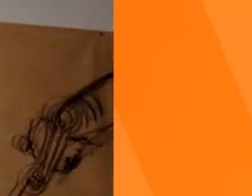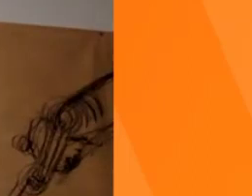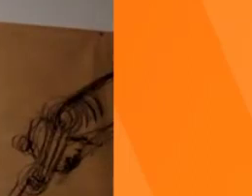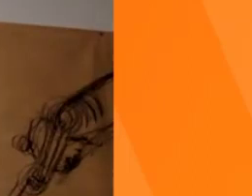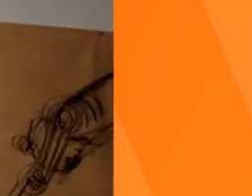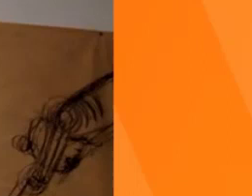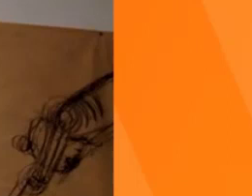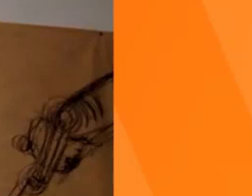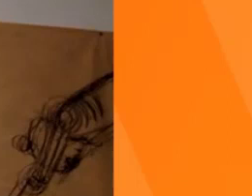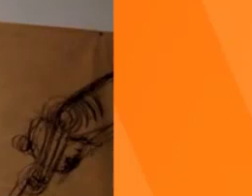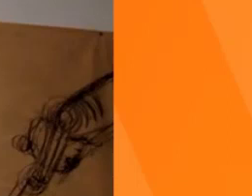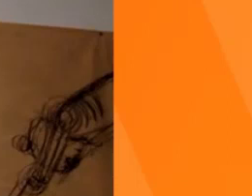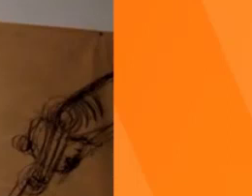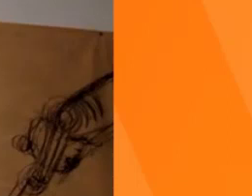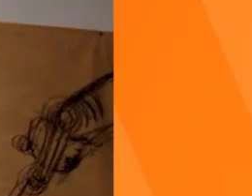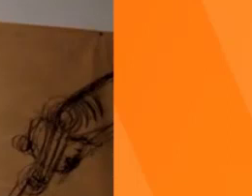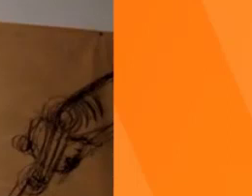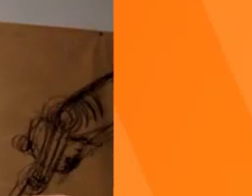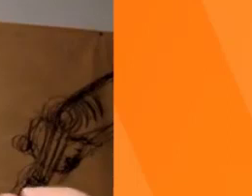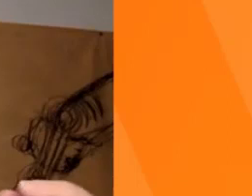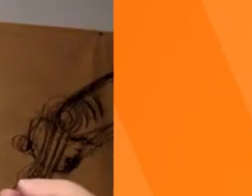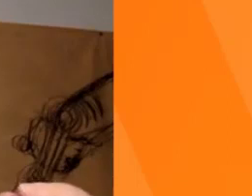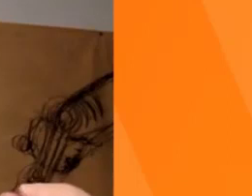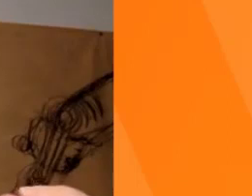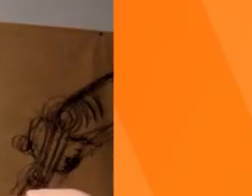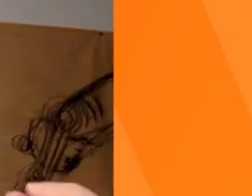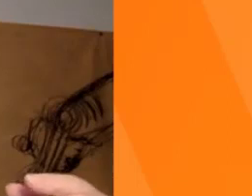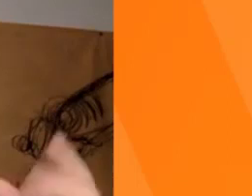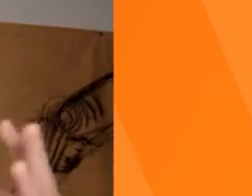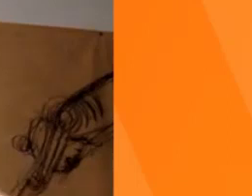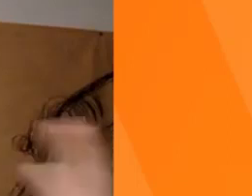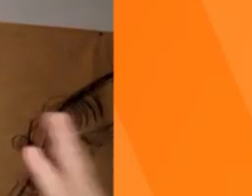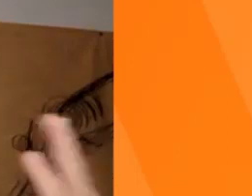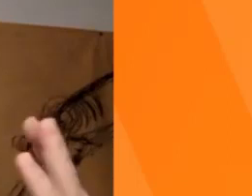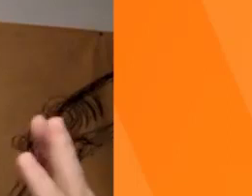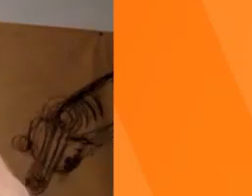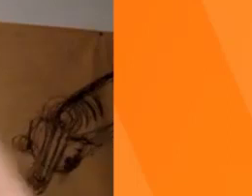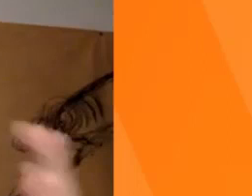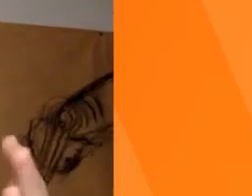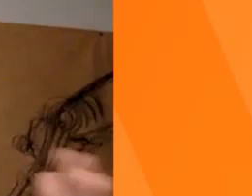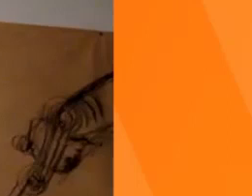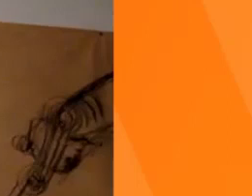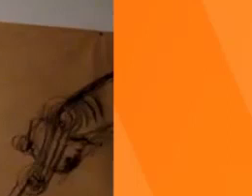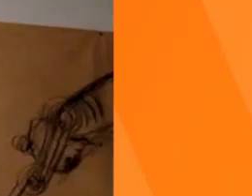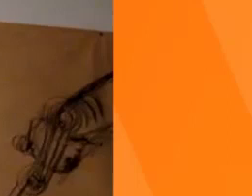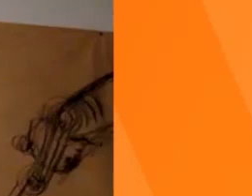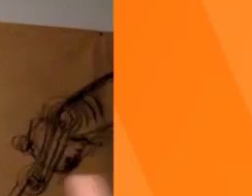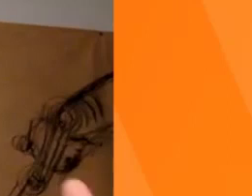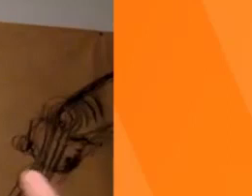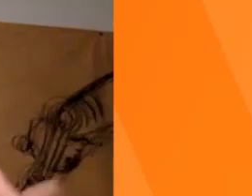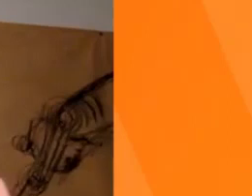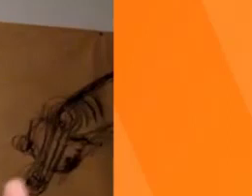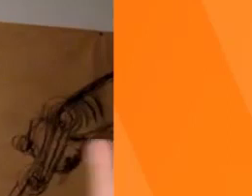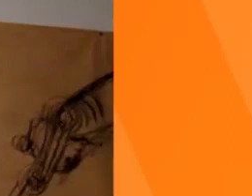You're getting more oxygen. You're getting more daylight. If we're plants and animals, what would happen to your houseplant